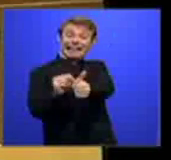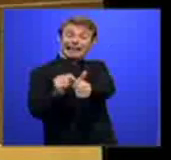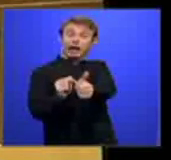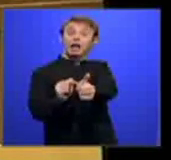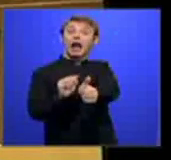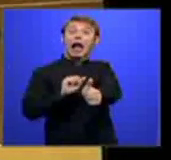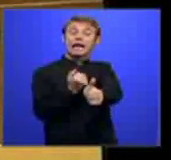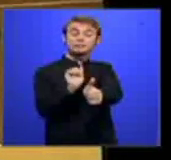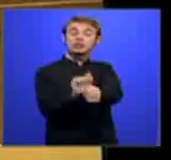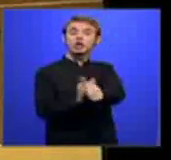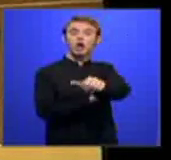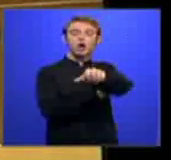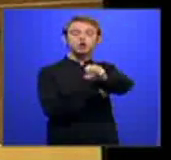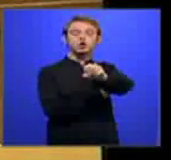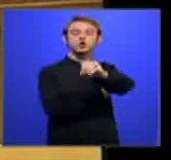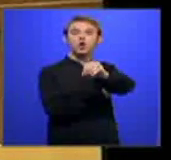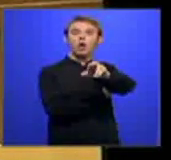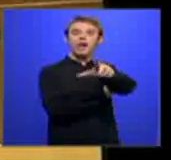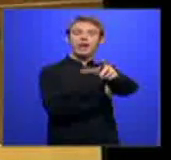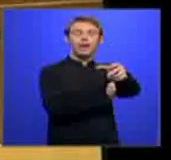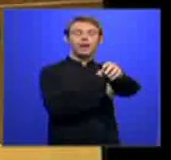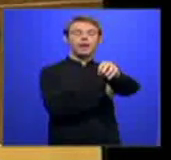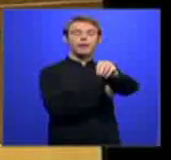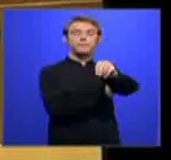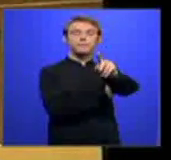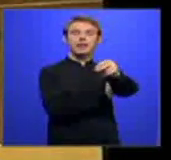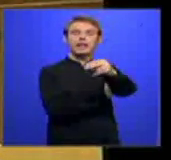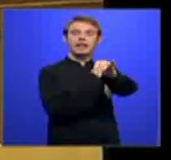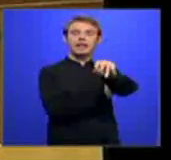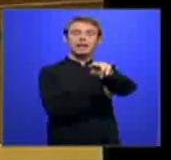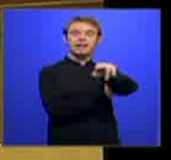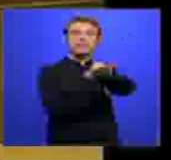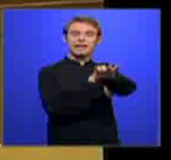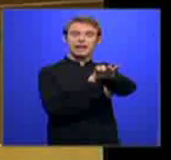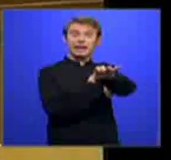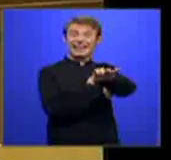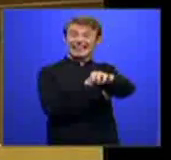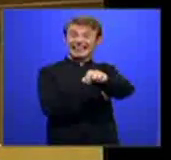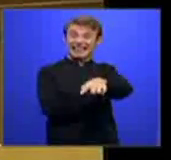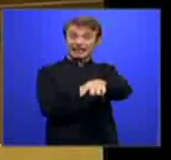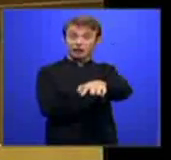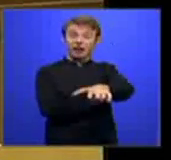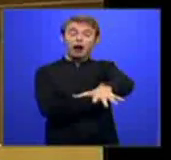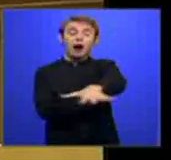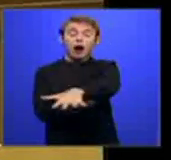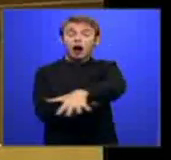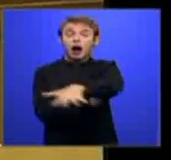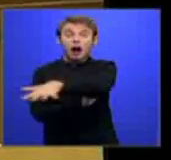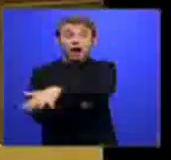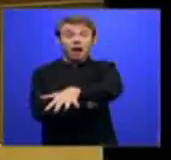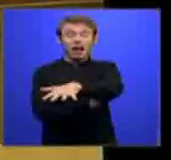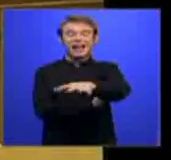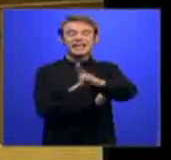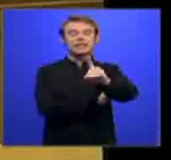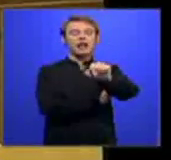led the struggle against forced removals in Driefontein and Dagasdal in the